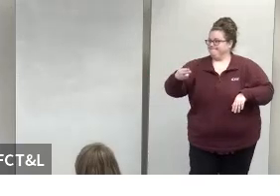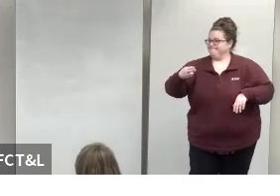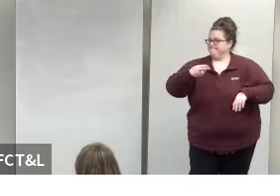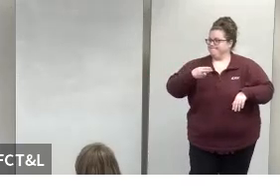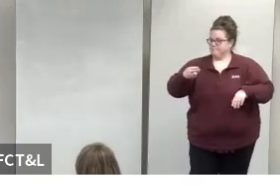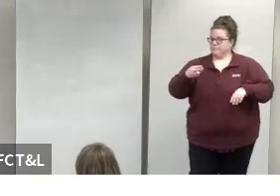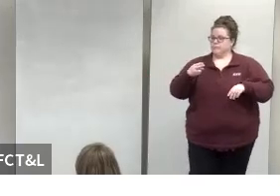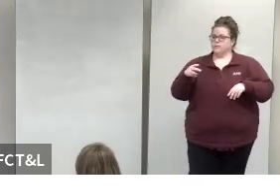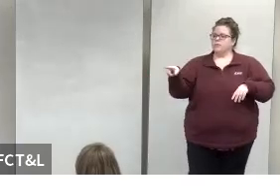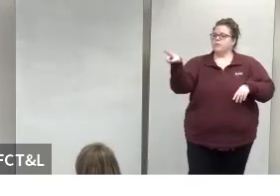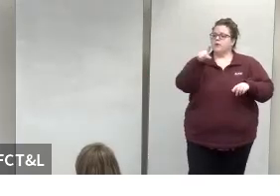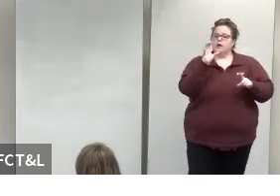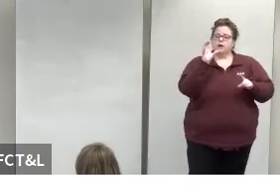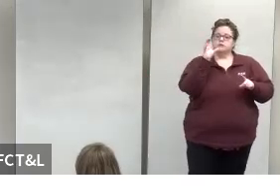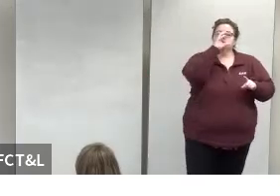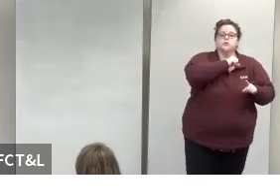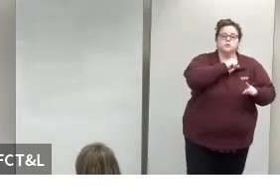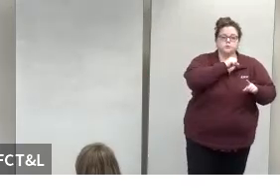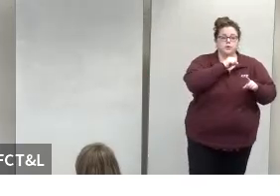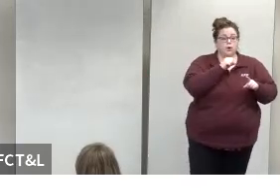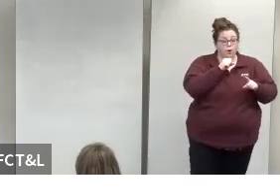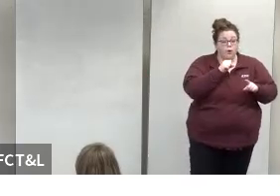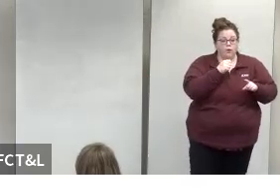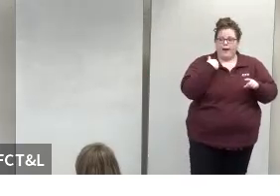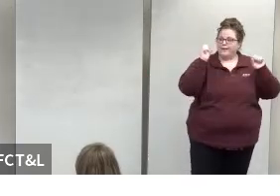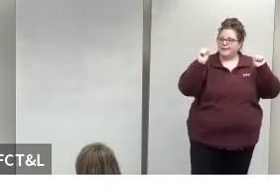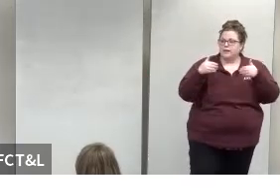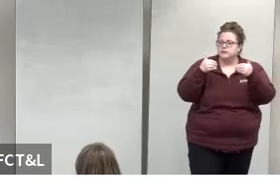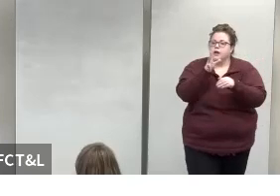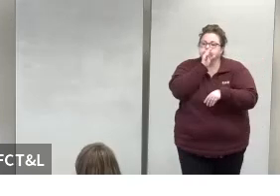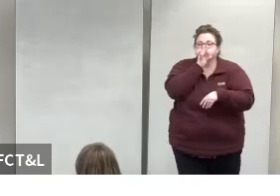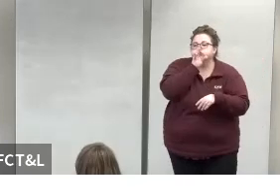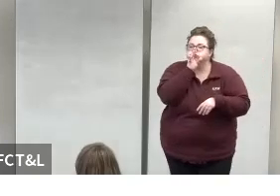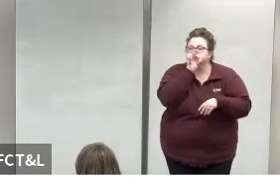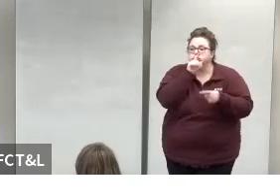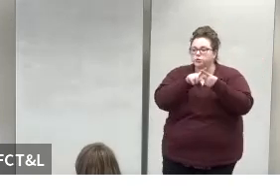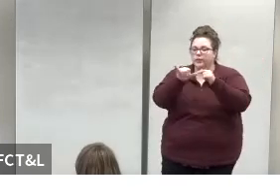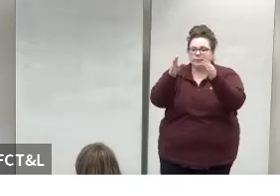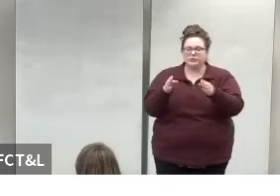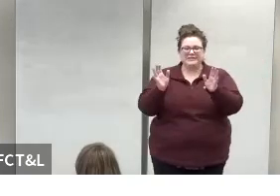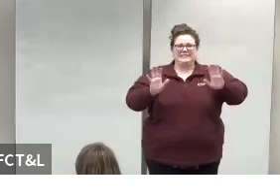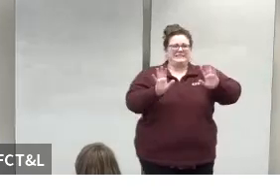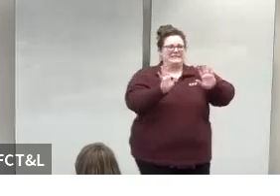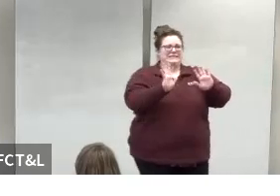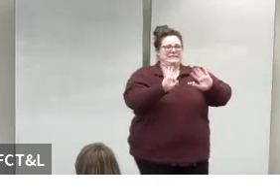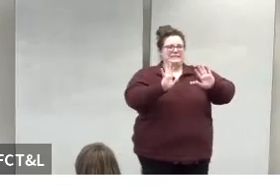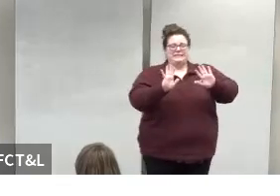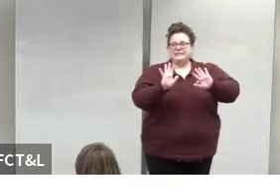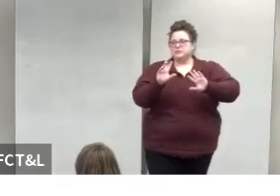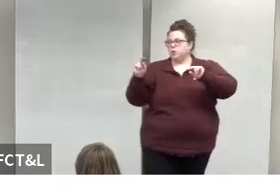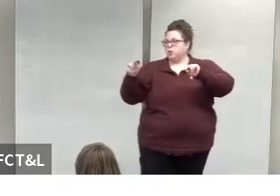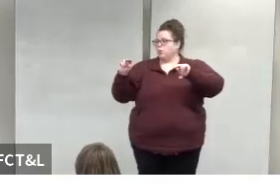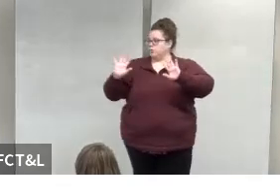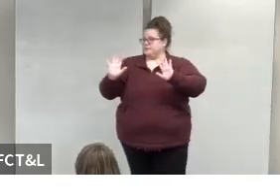But if I say I'm hard of hearing and you would assume I'm deaf, you know, or that I can go ahead and talk, that's